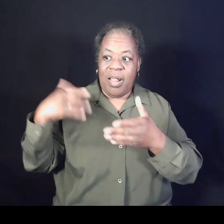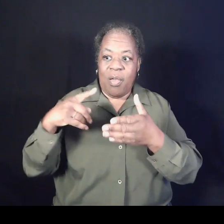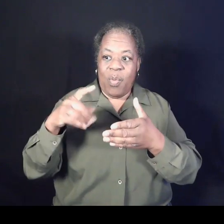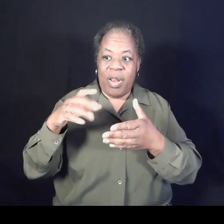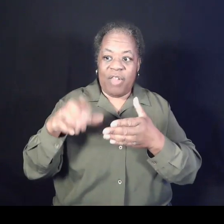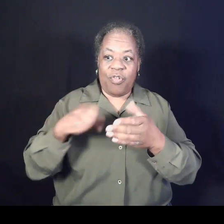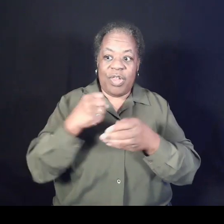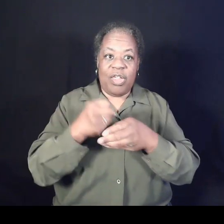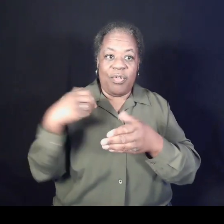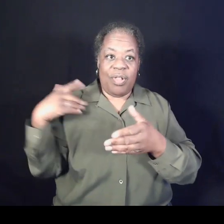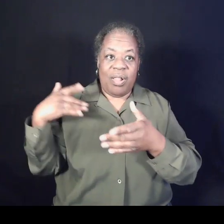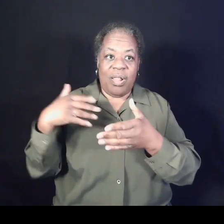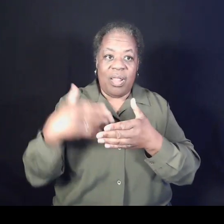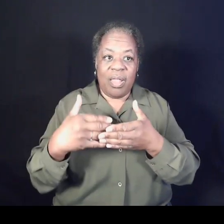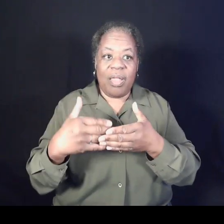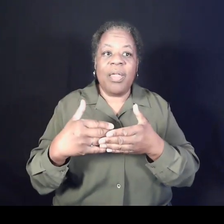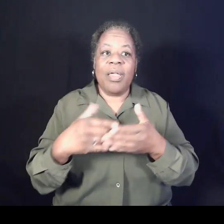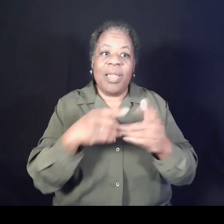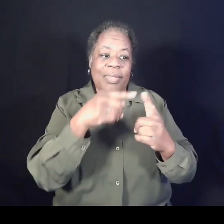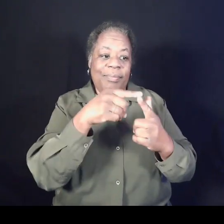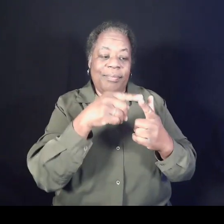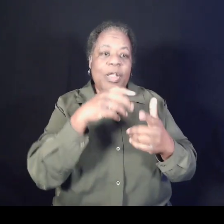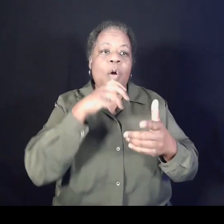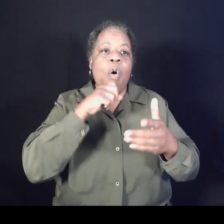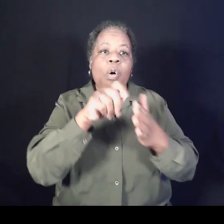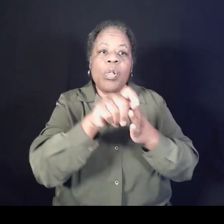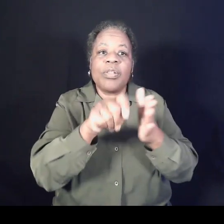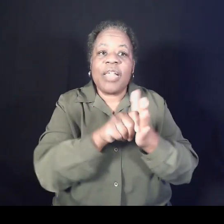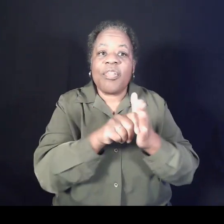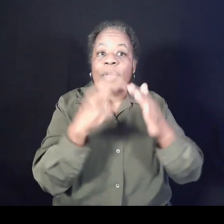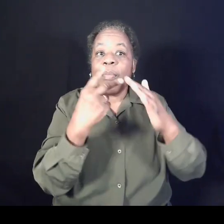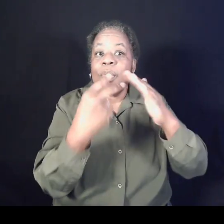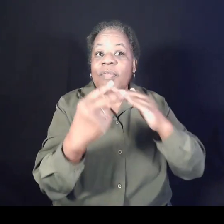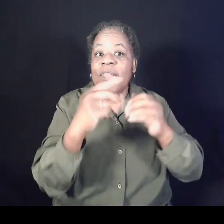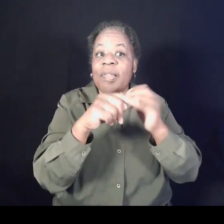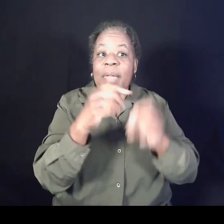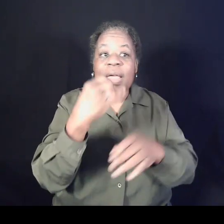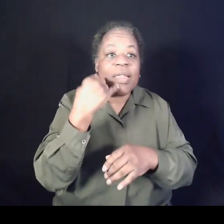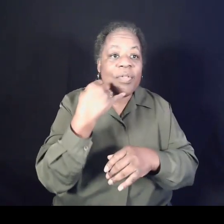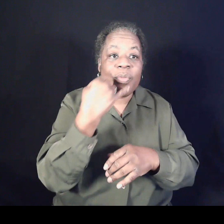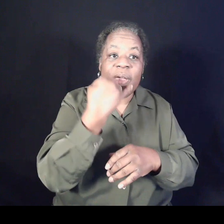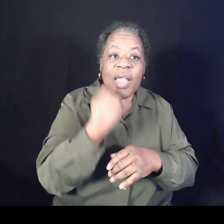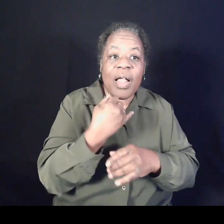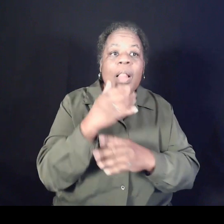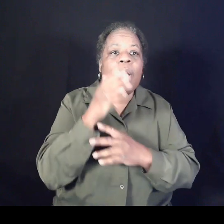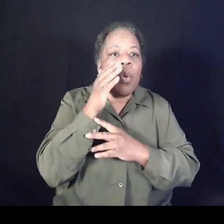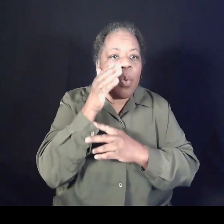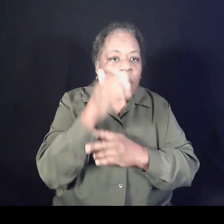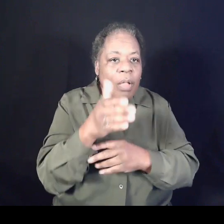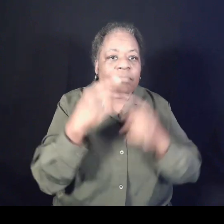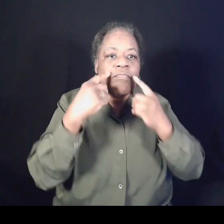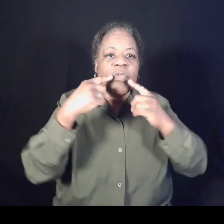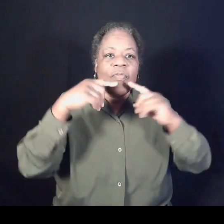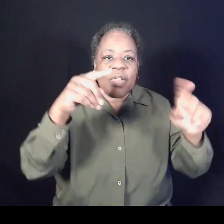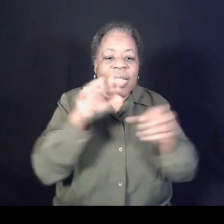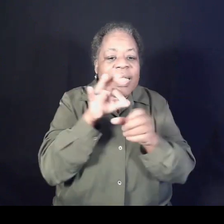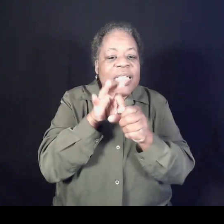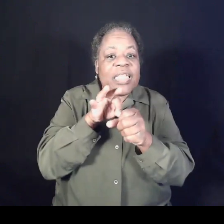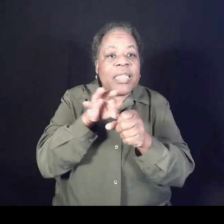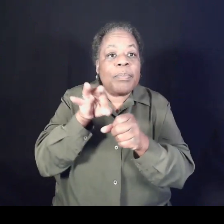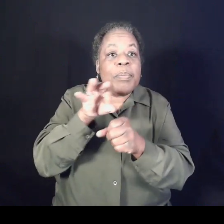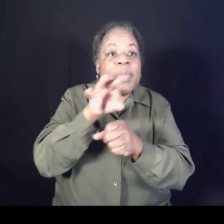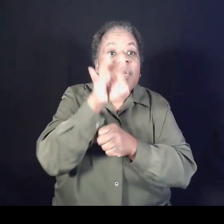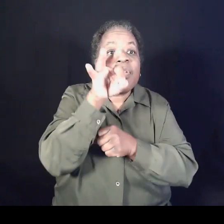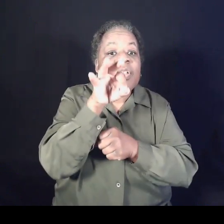church has been that Old Testament prophecies regarding Israel have been and will be fulfilled spiritually in the